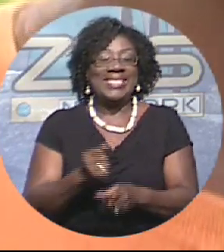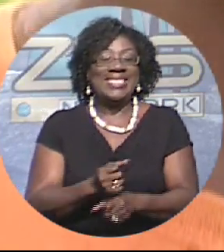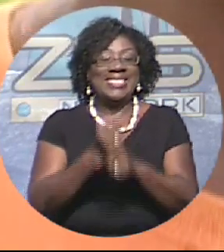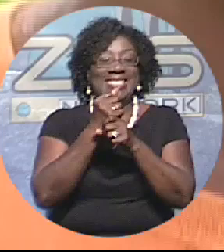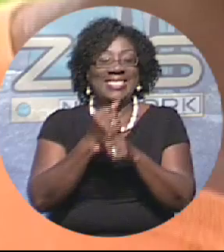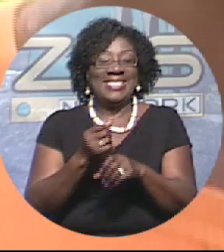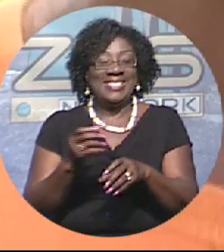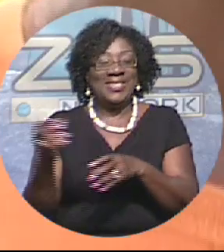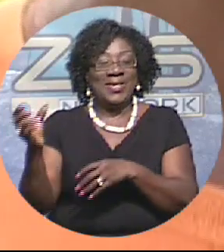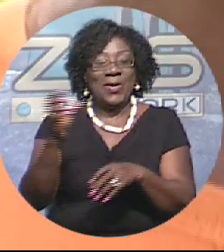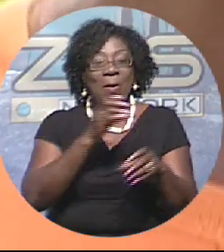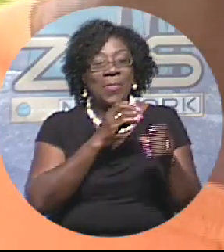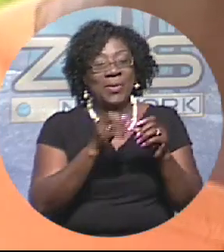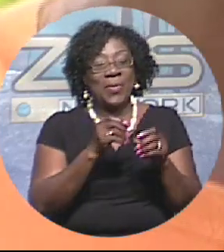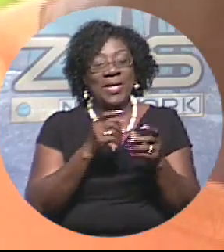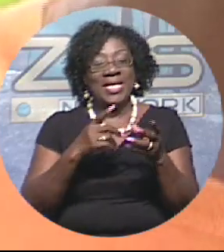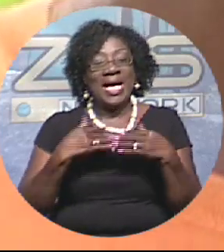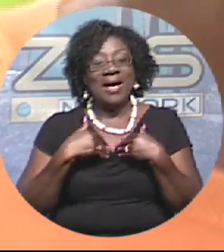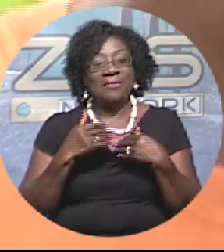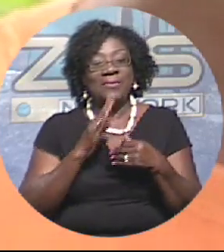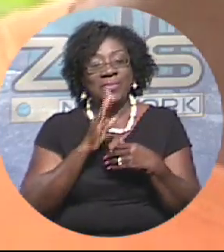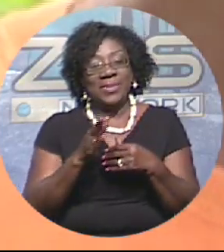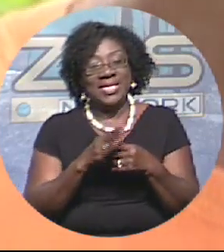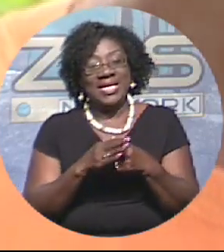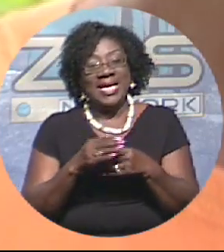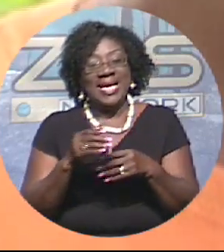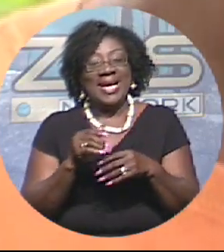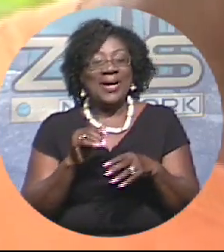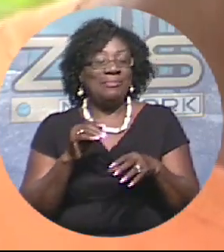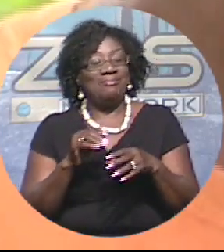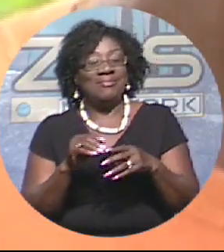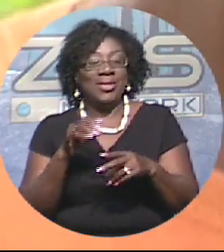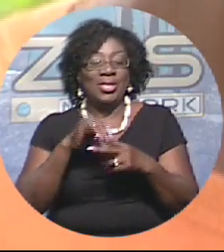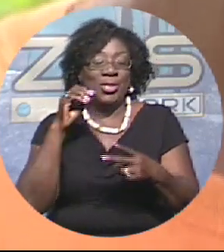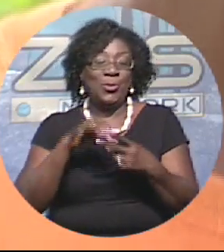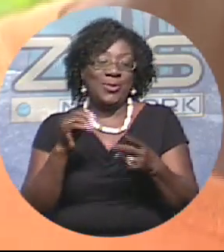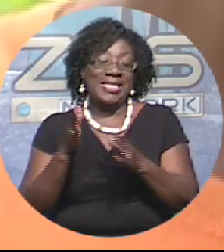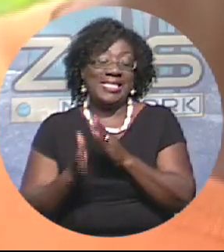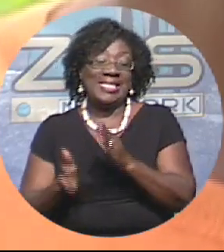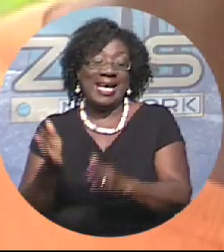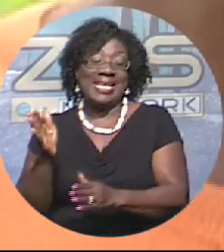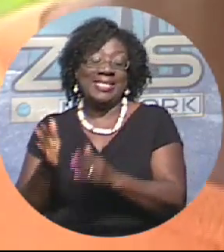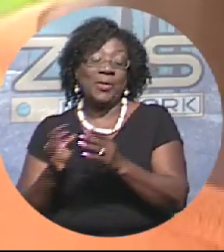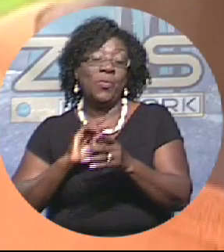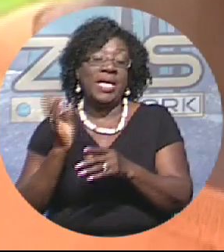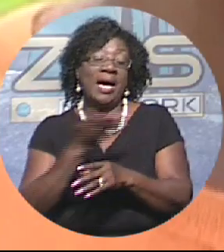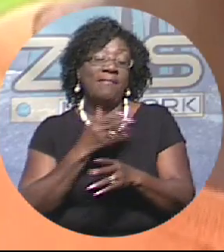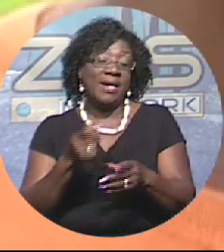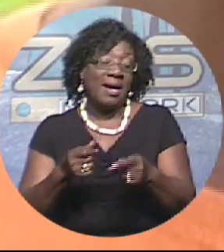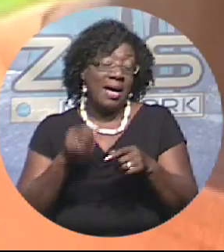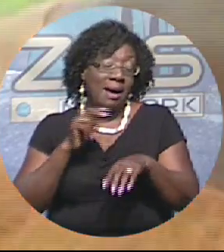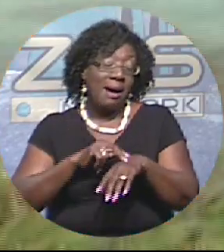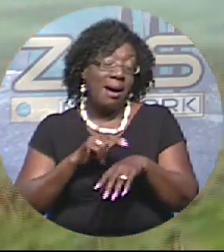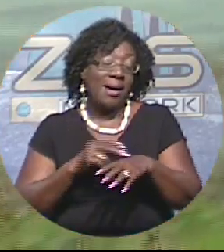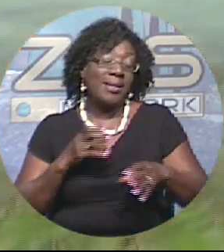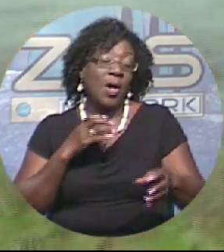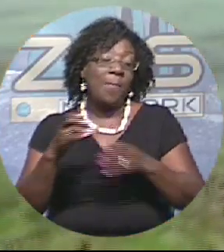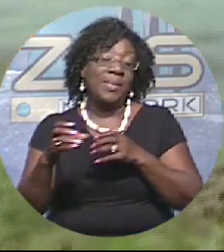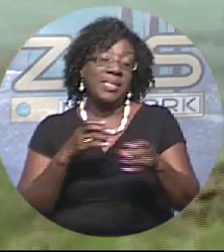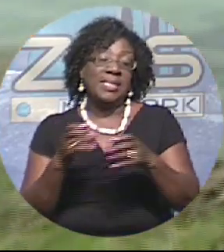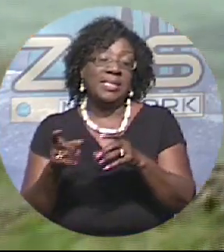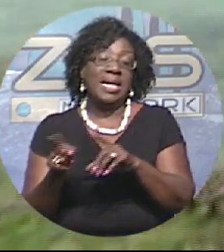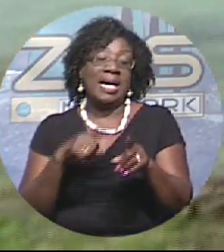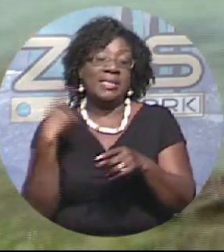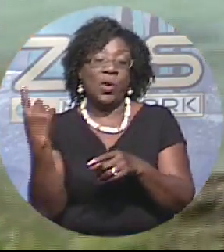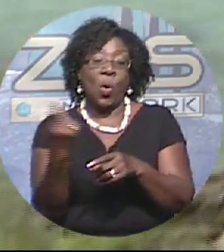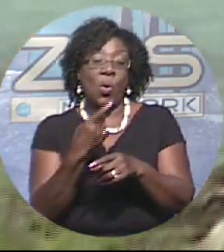commodore, I have to be unbiased. But we have a stiff competition as always. Reporting for